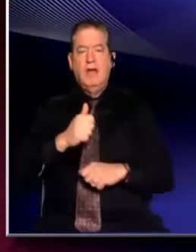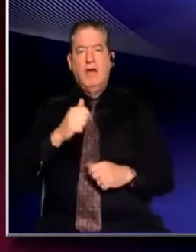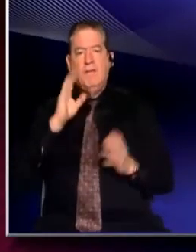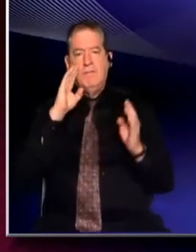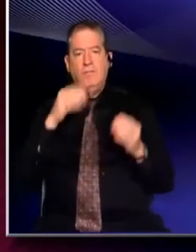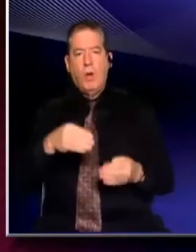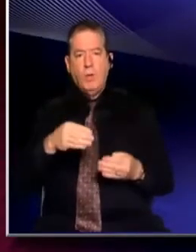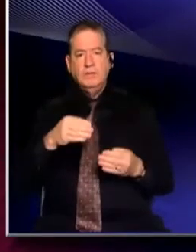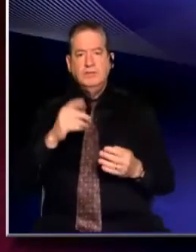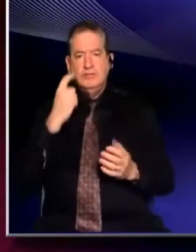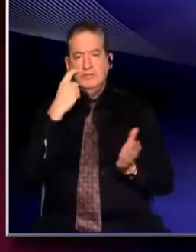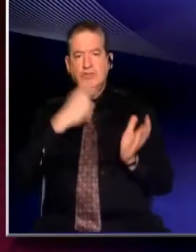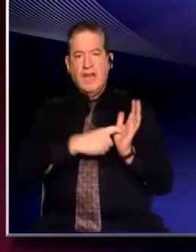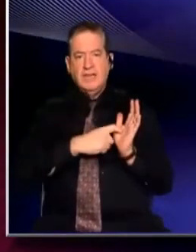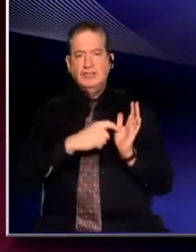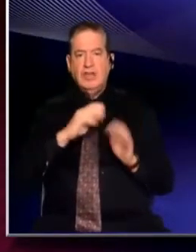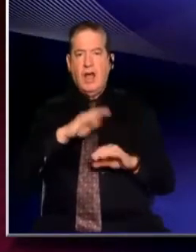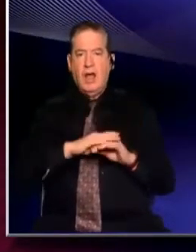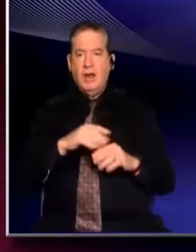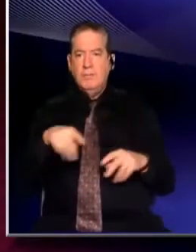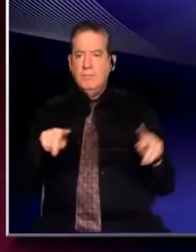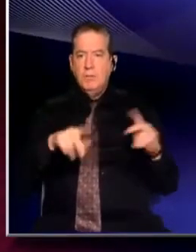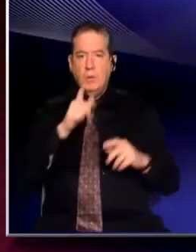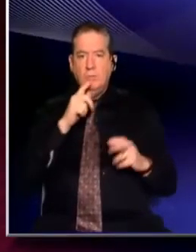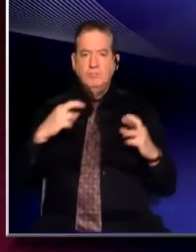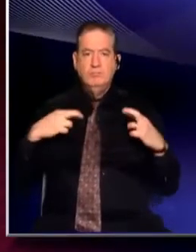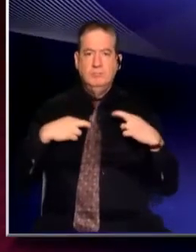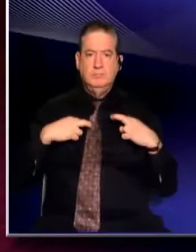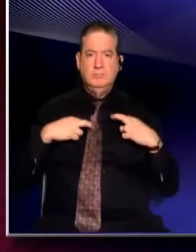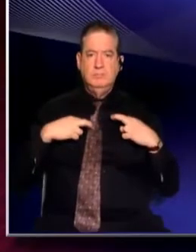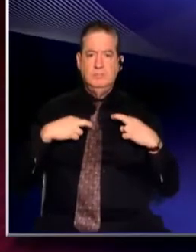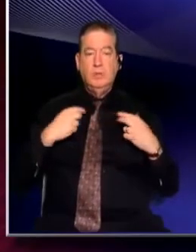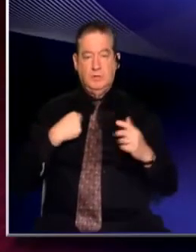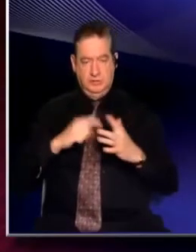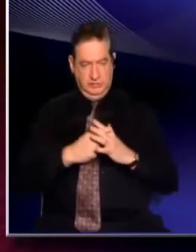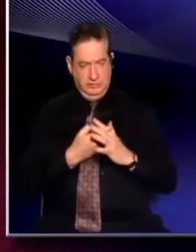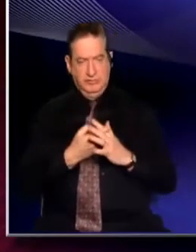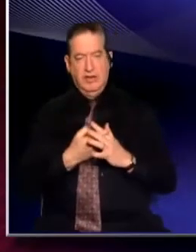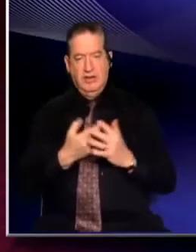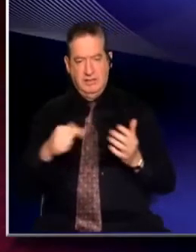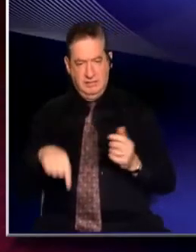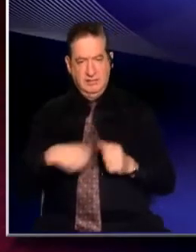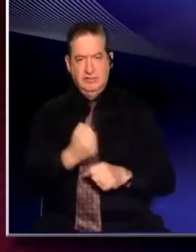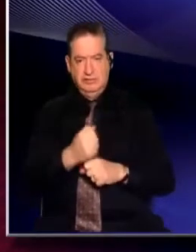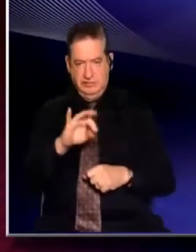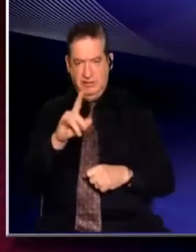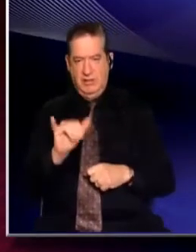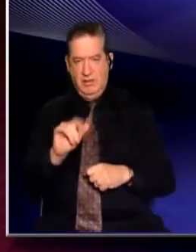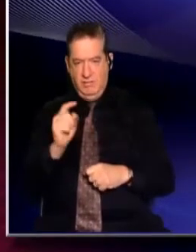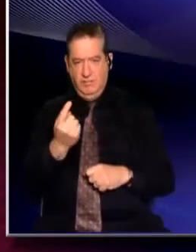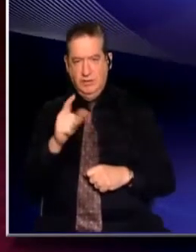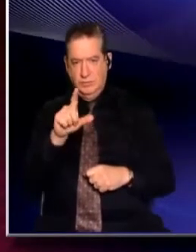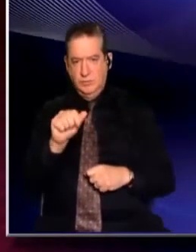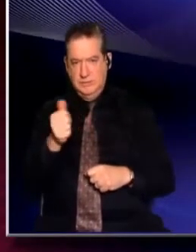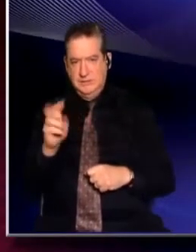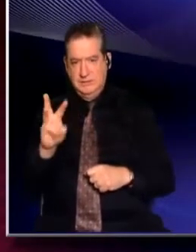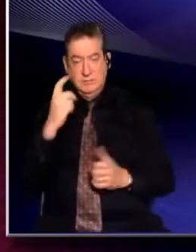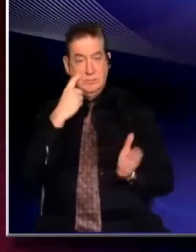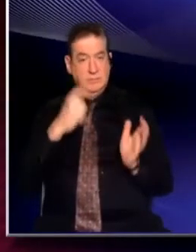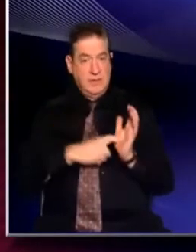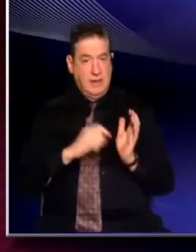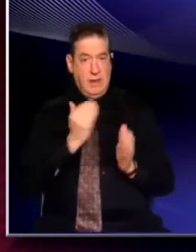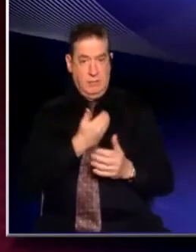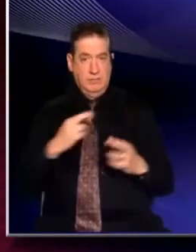focusing recognition on our retirees. We started this year as of July 1st of 2016, recognizing